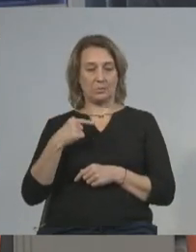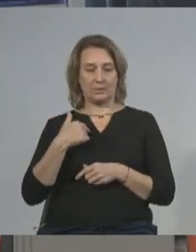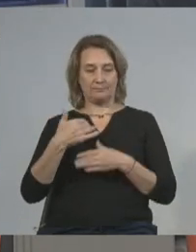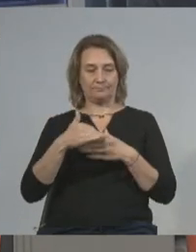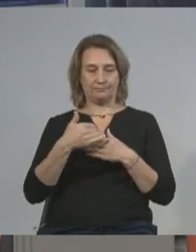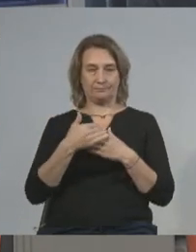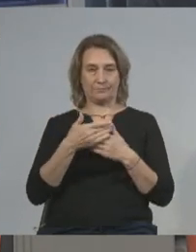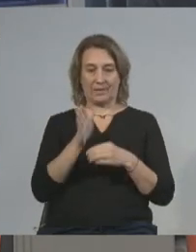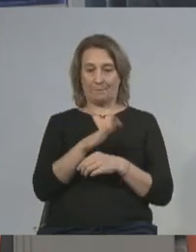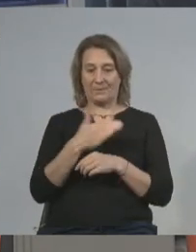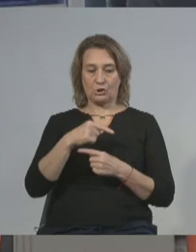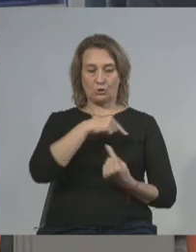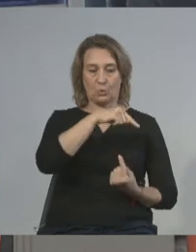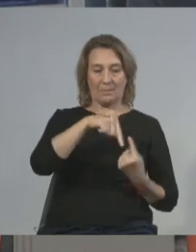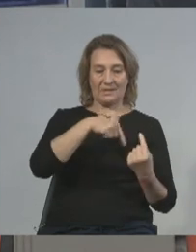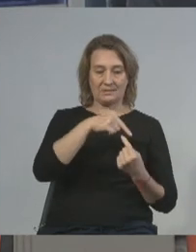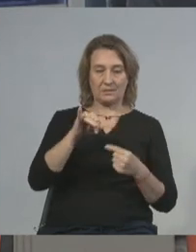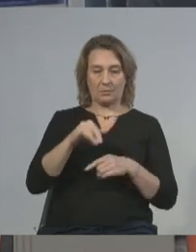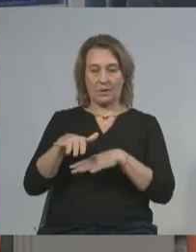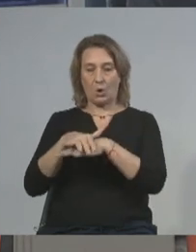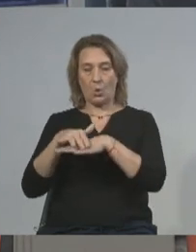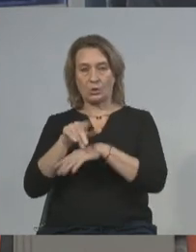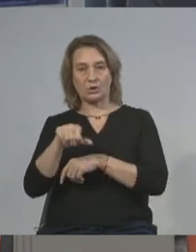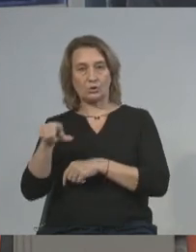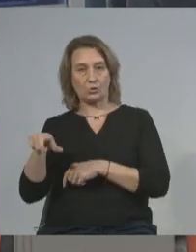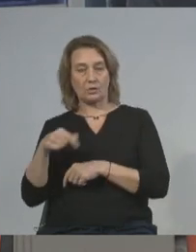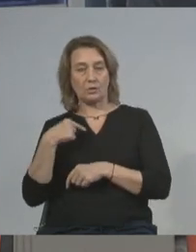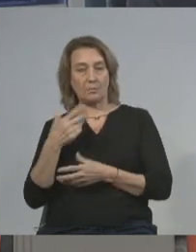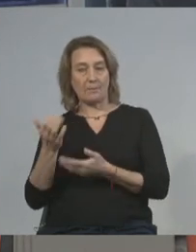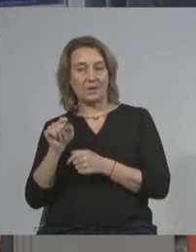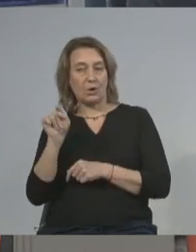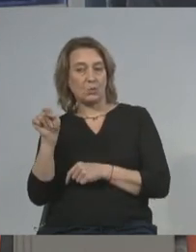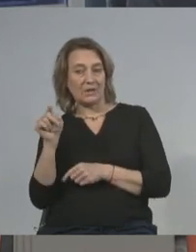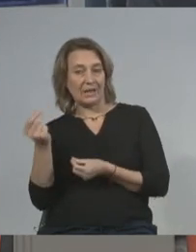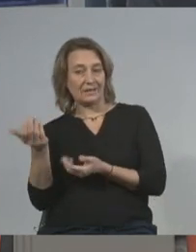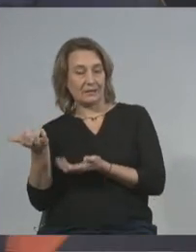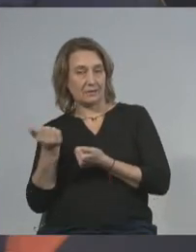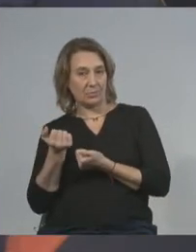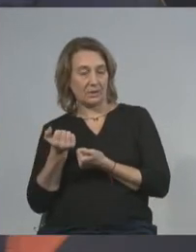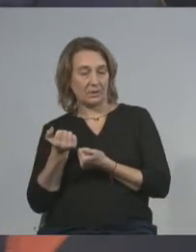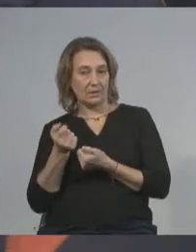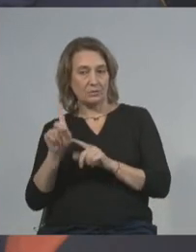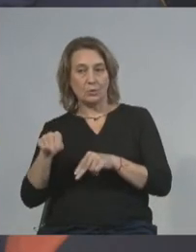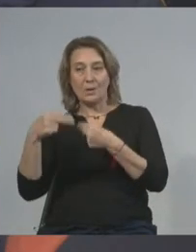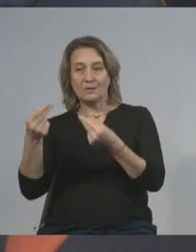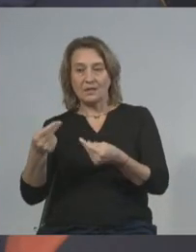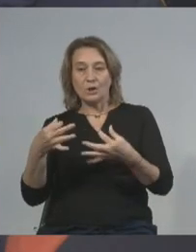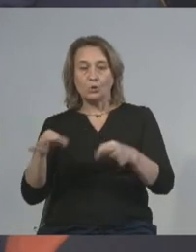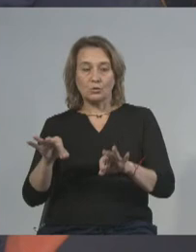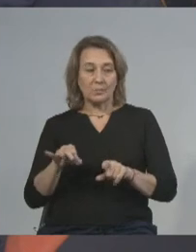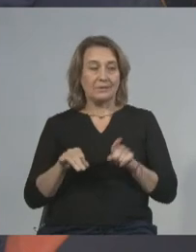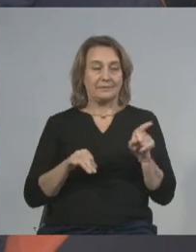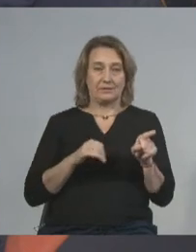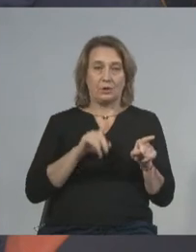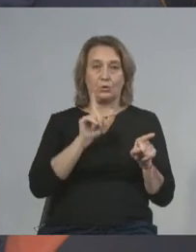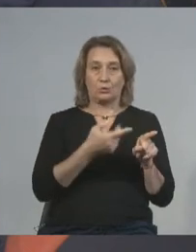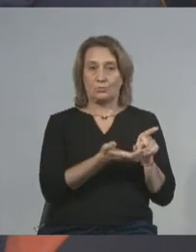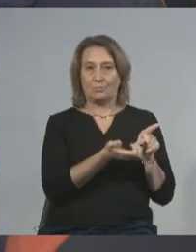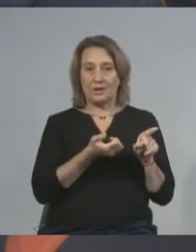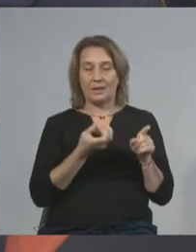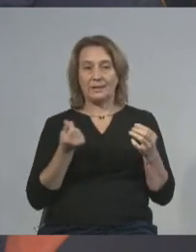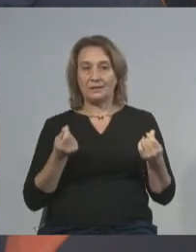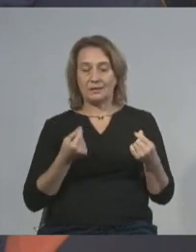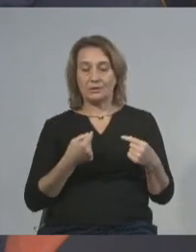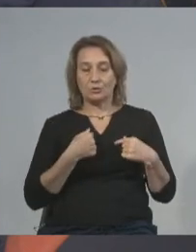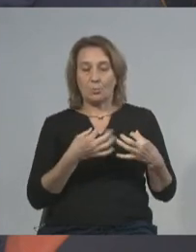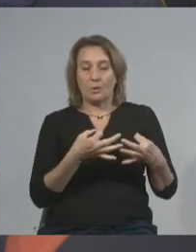with the audience before we were intermediaries between the audience and the business we took money from each of them